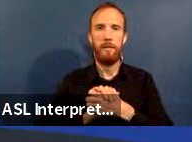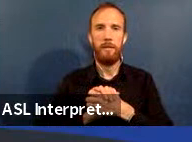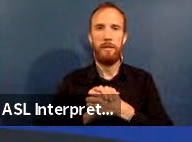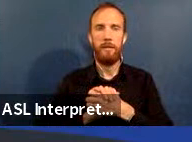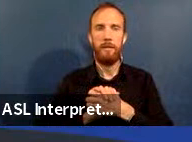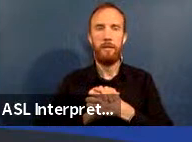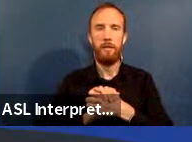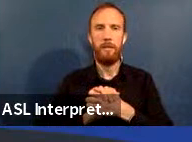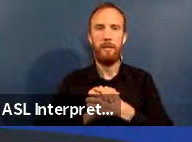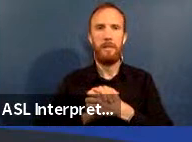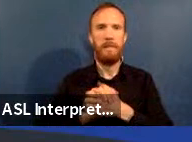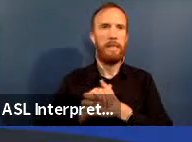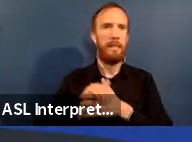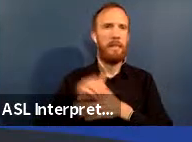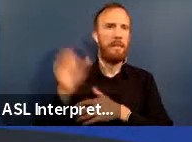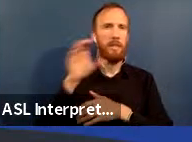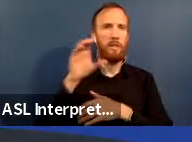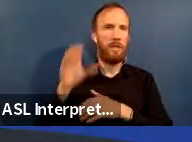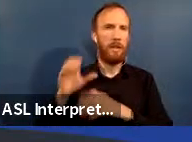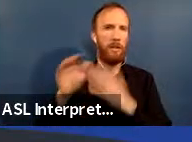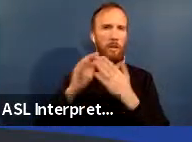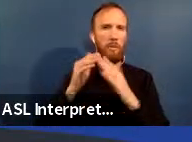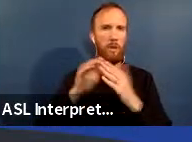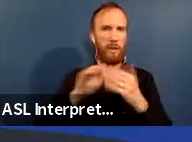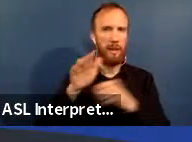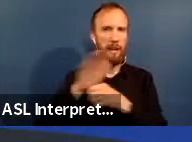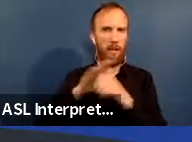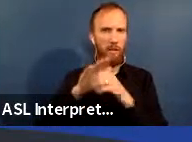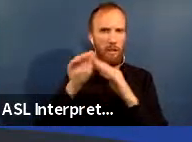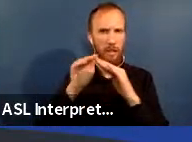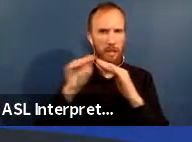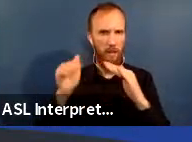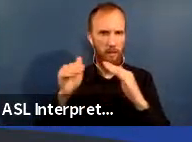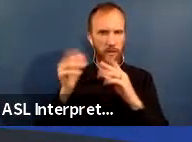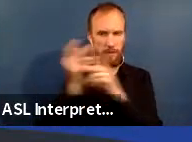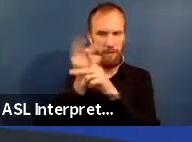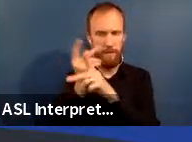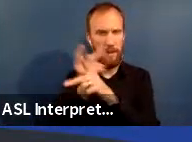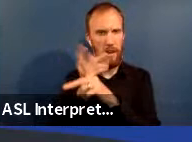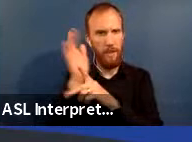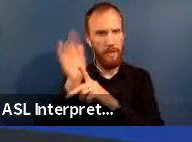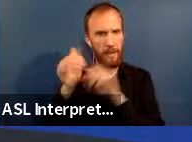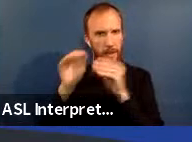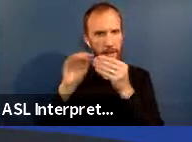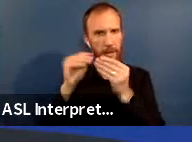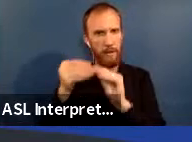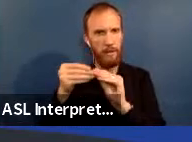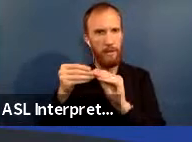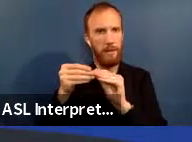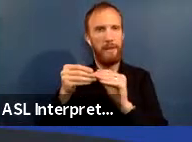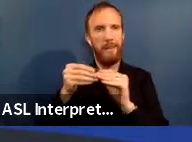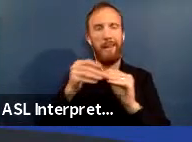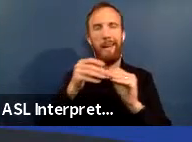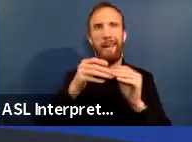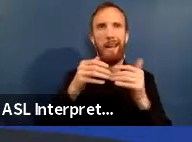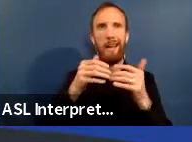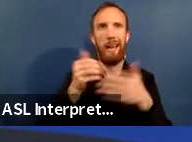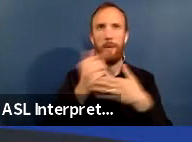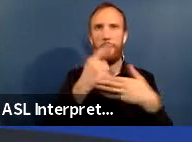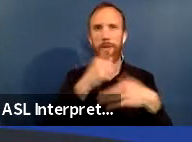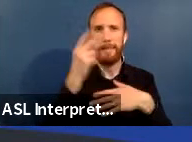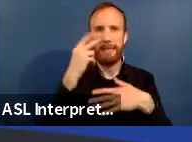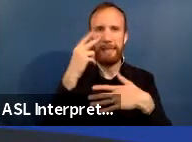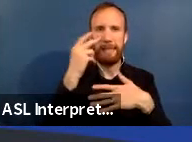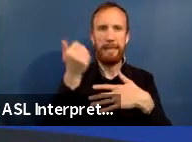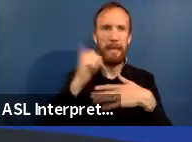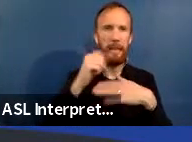the Chicago community area level. And so this figure represents the level of opportunity gaps or hardship